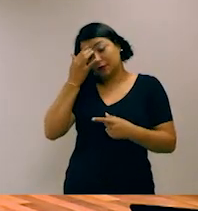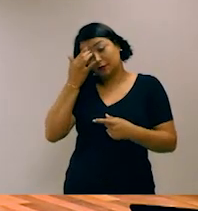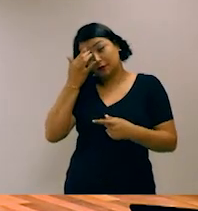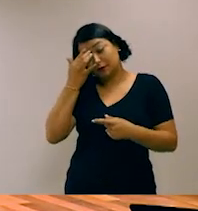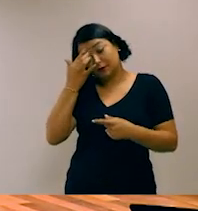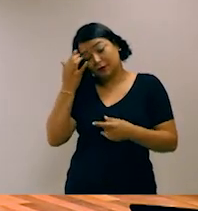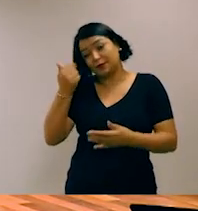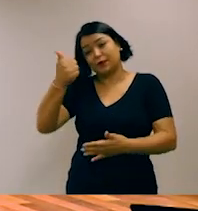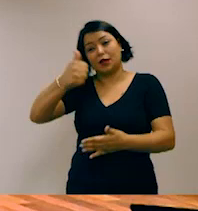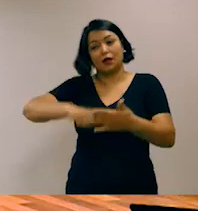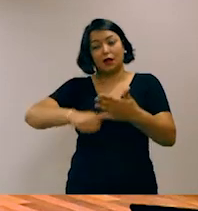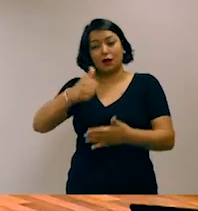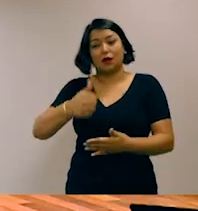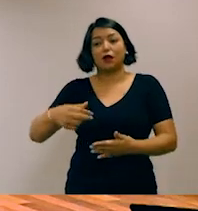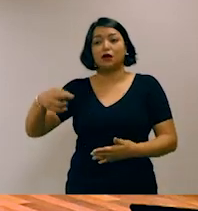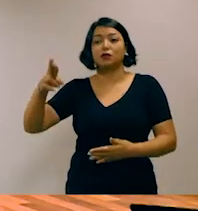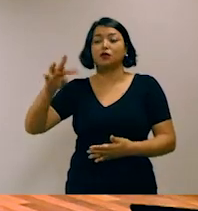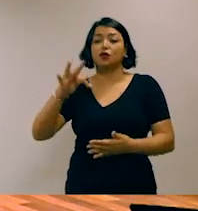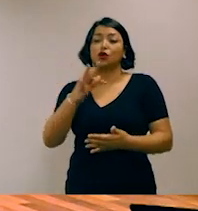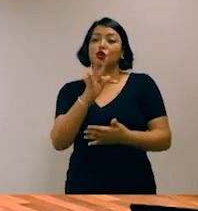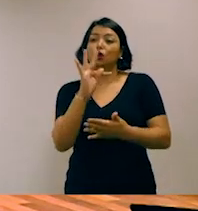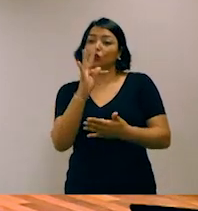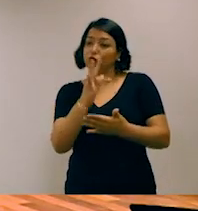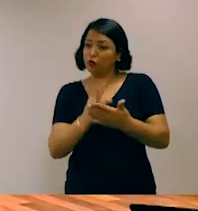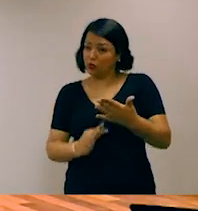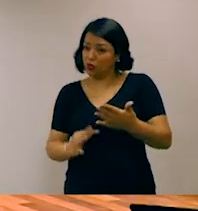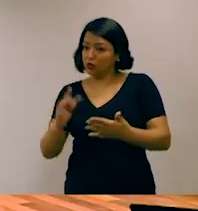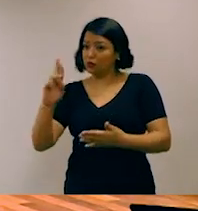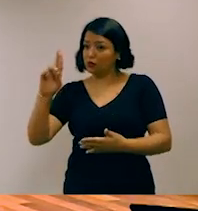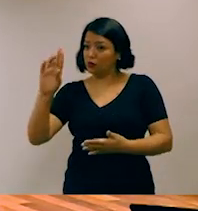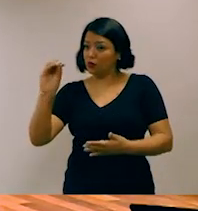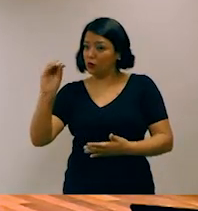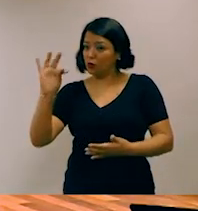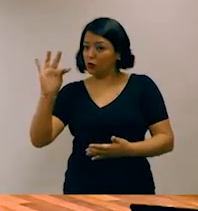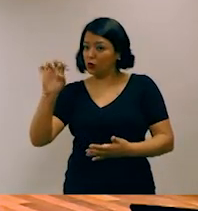So why analyze the movie script? Well, the script